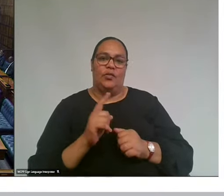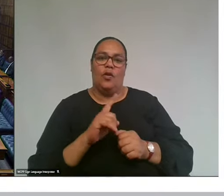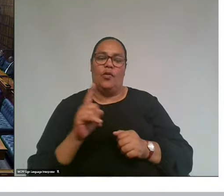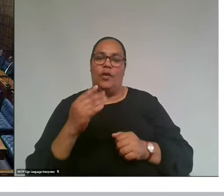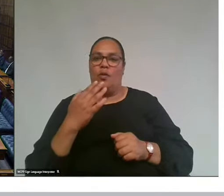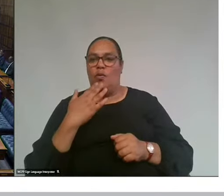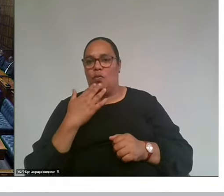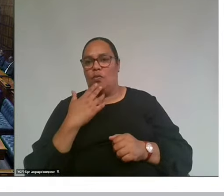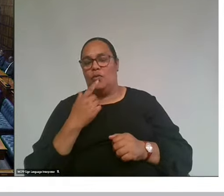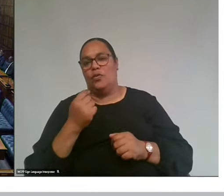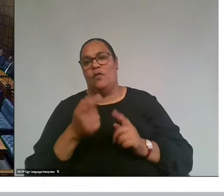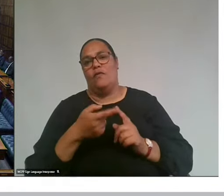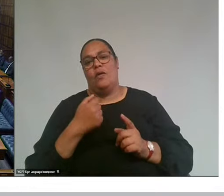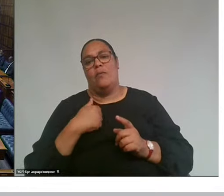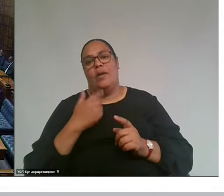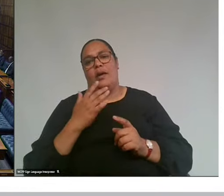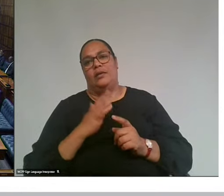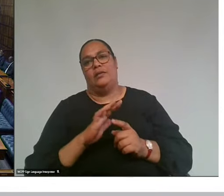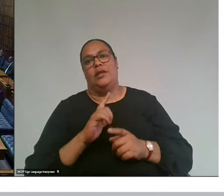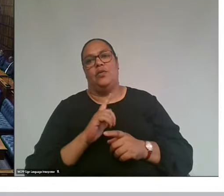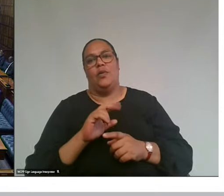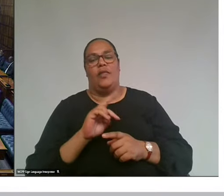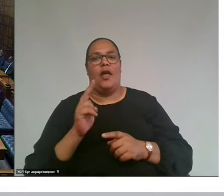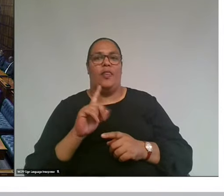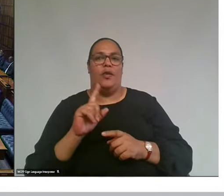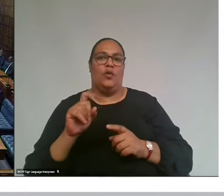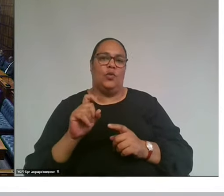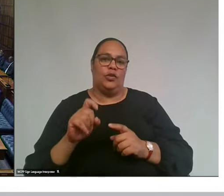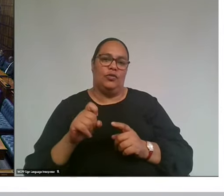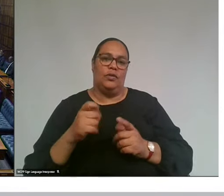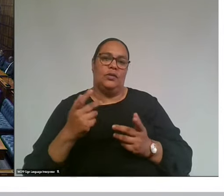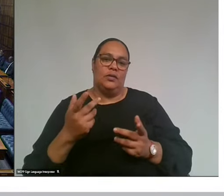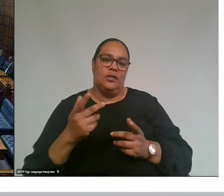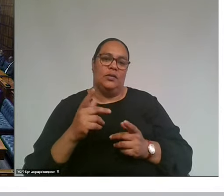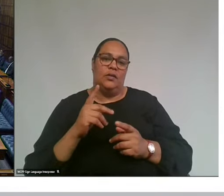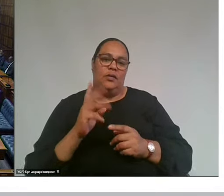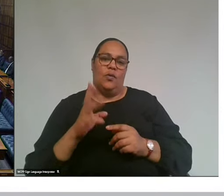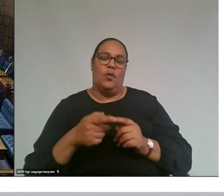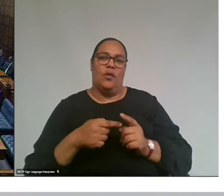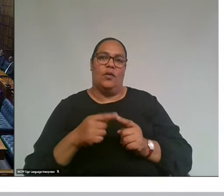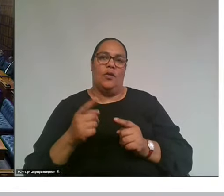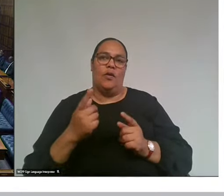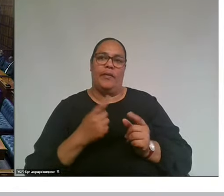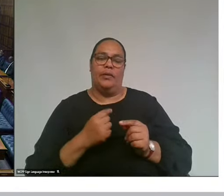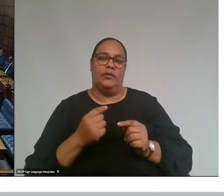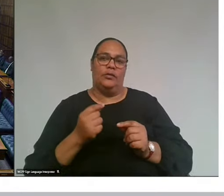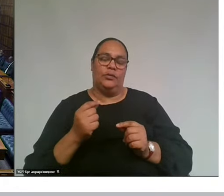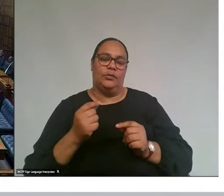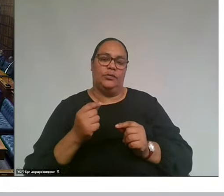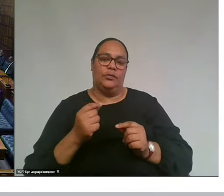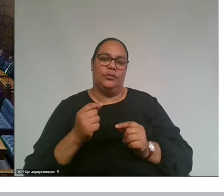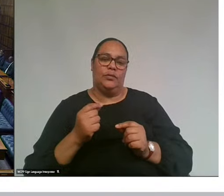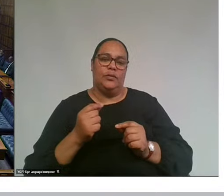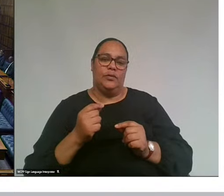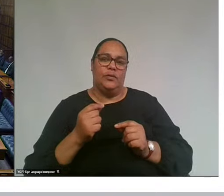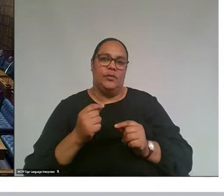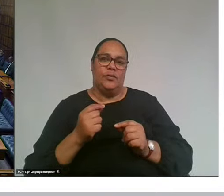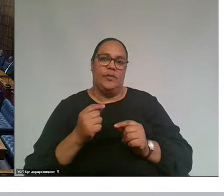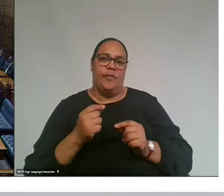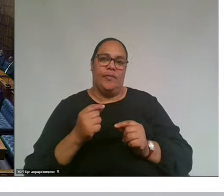it from my side because the other questions I think oh and want to